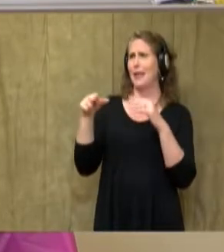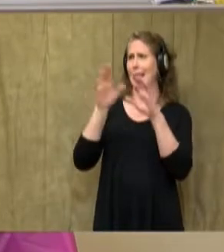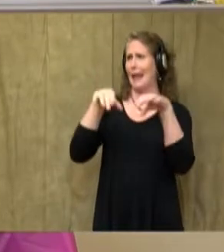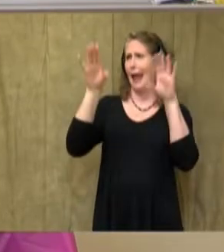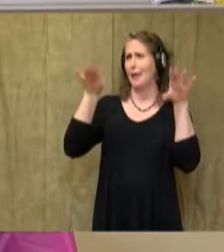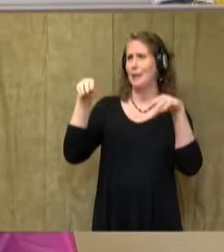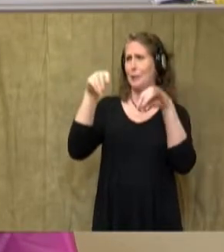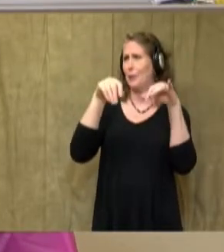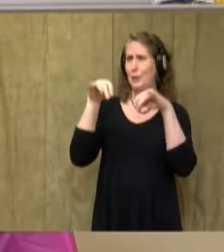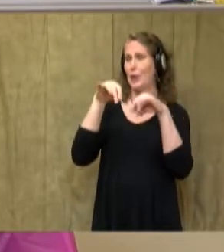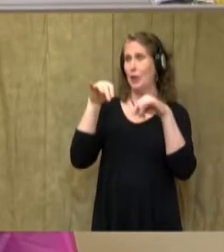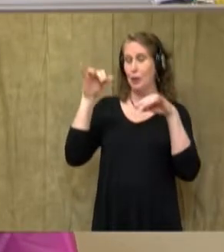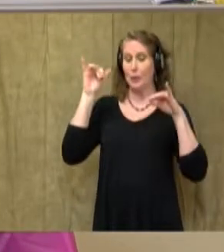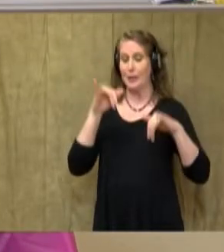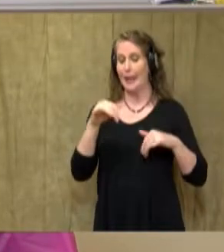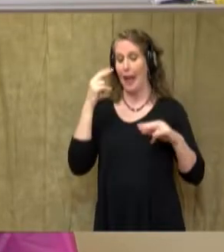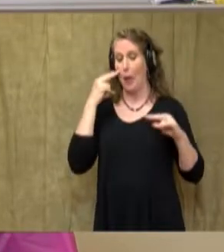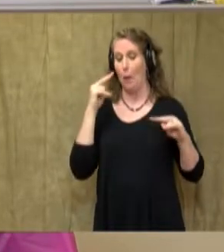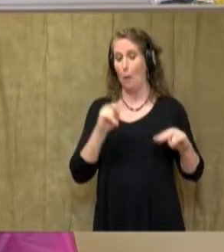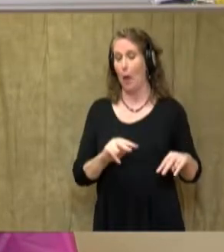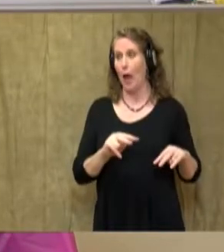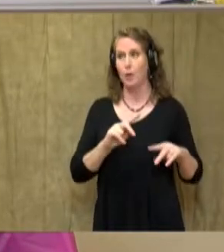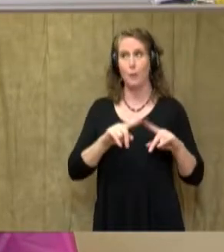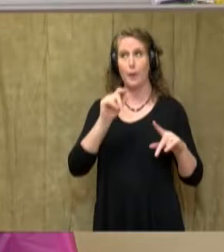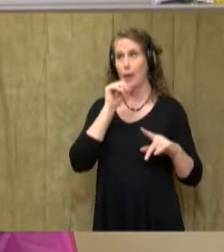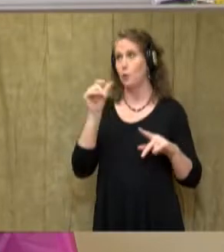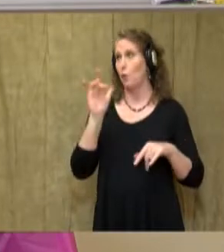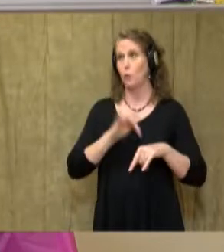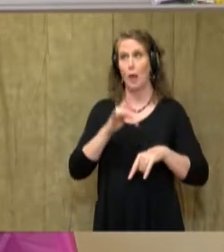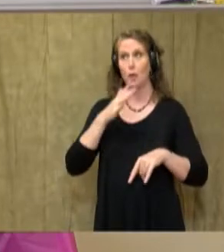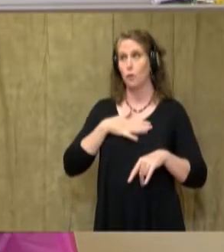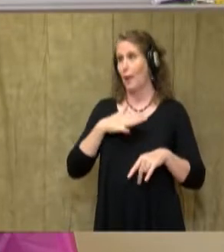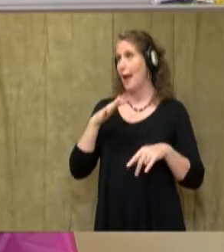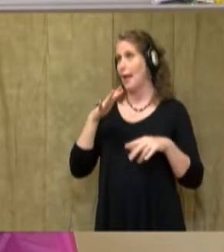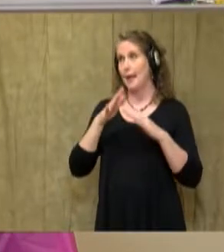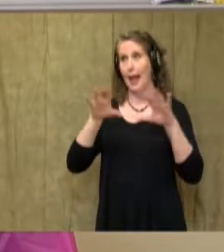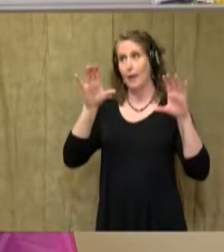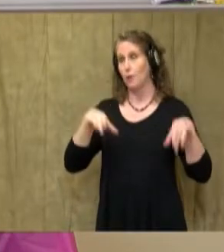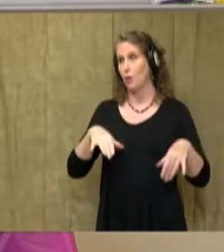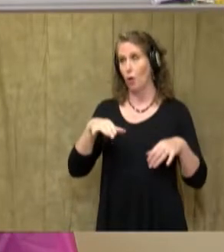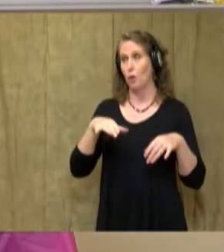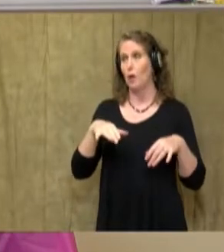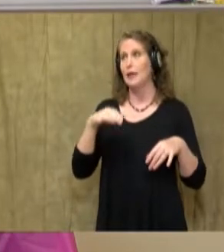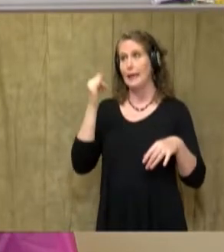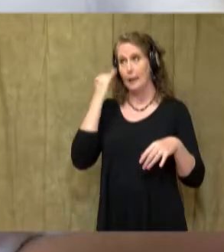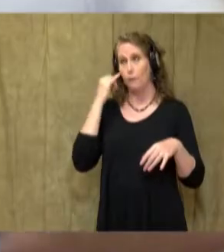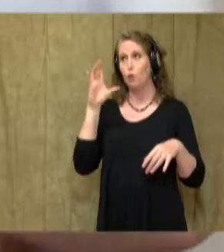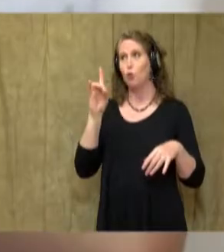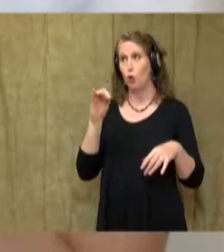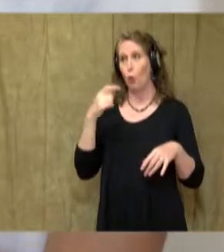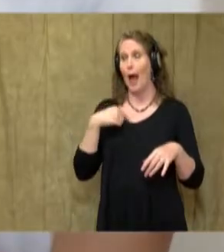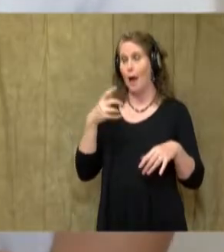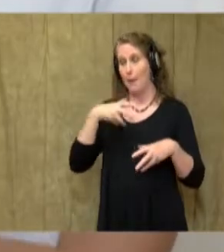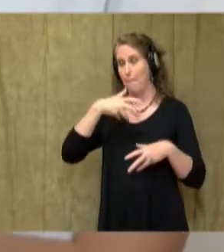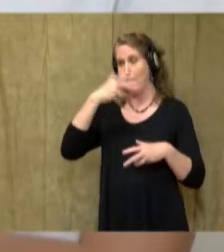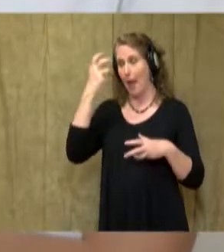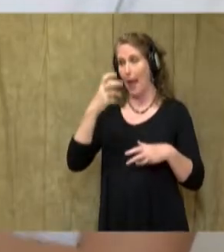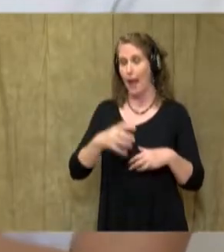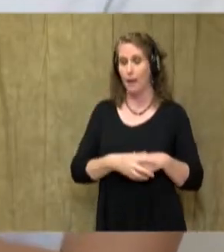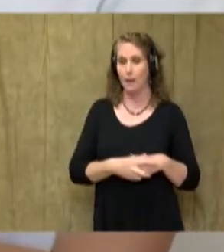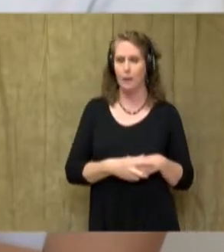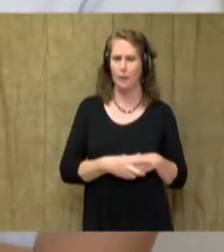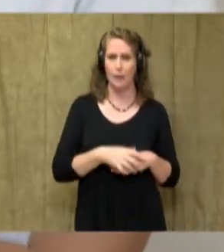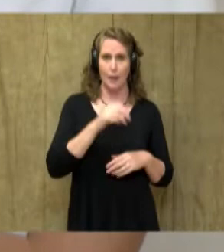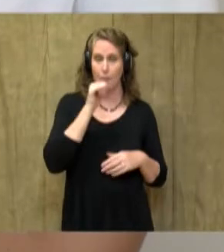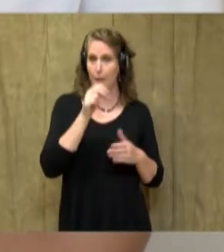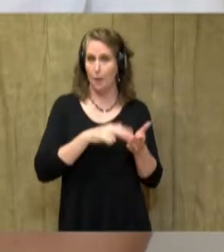Cupcake. You can stay and watch, but don't hit my castle with your ball or I'll be mad. Peanut Butter